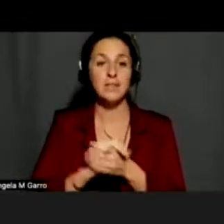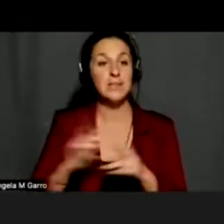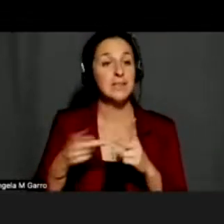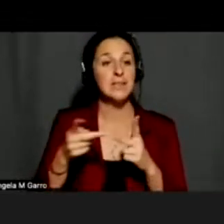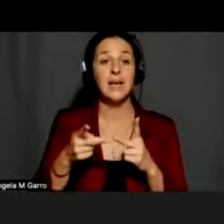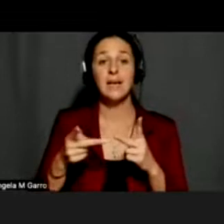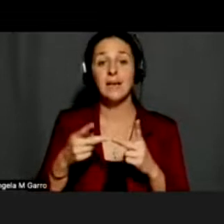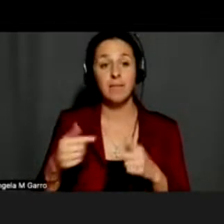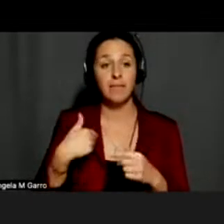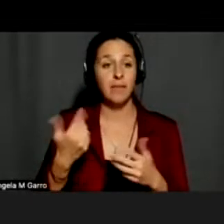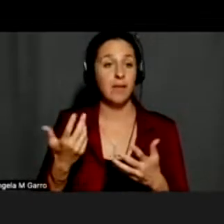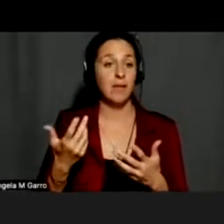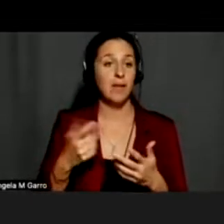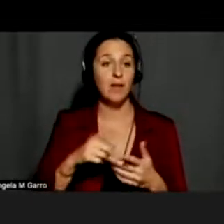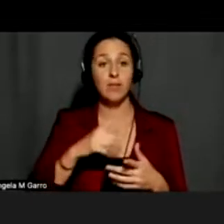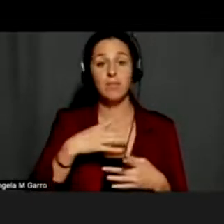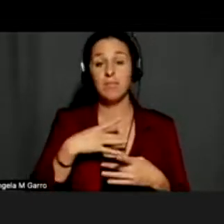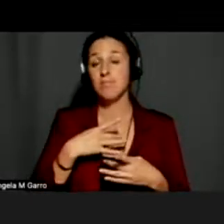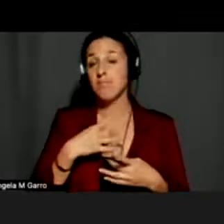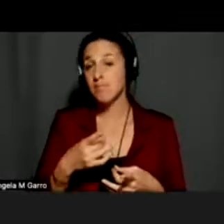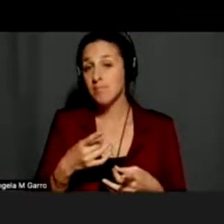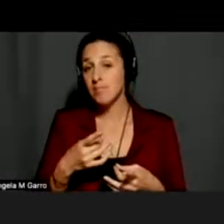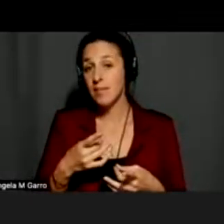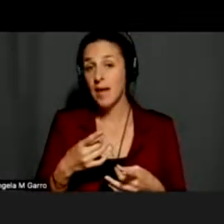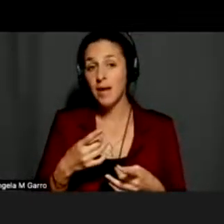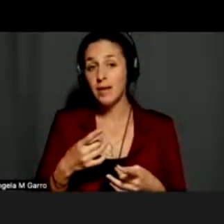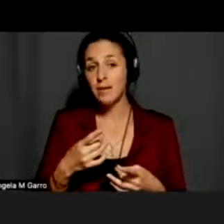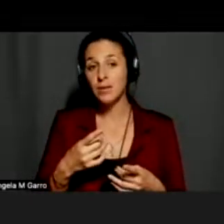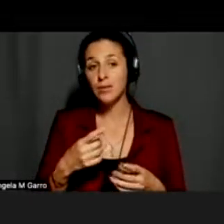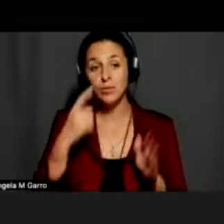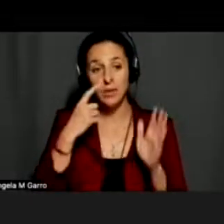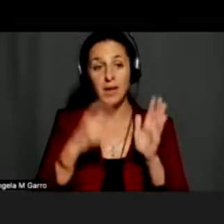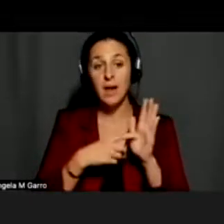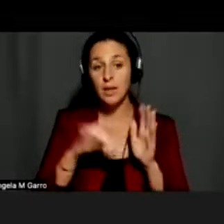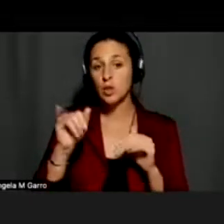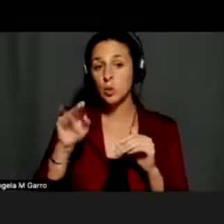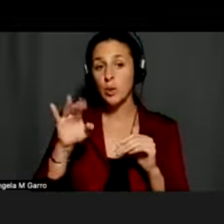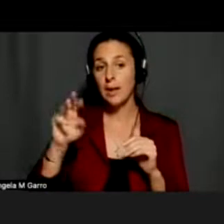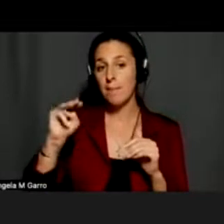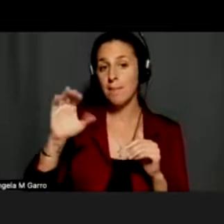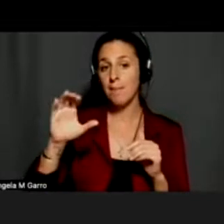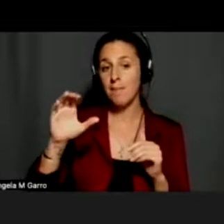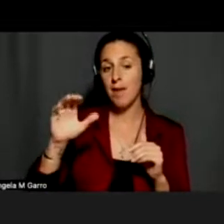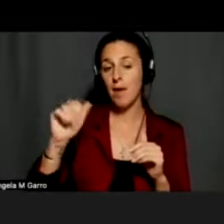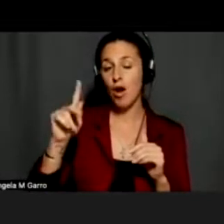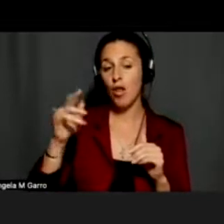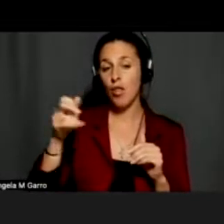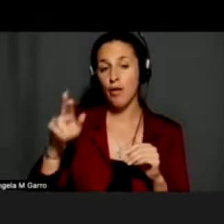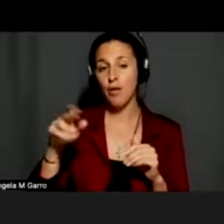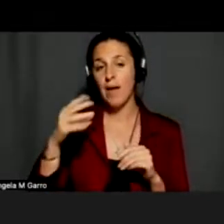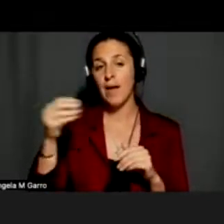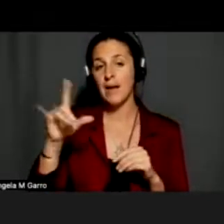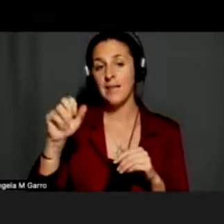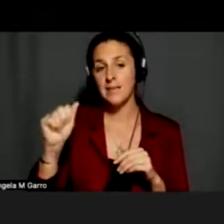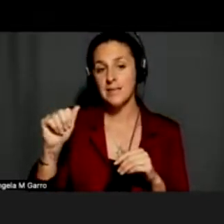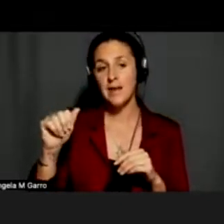I would just like to acknowledge Julie MacArthur and Lisa Fahey. Thank you so much for